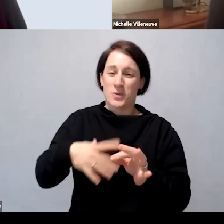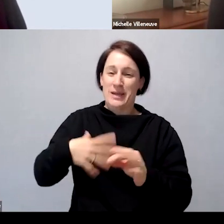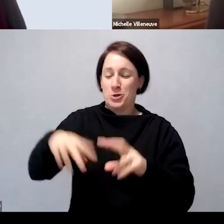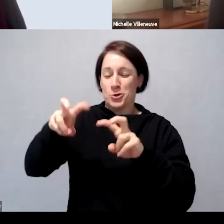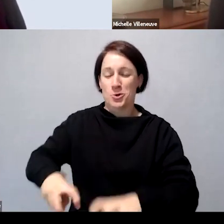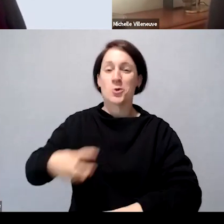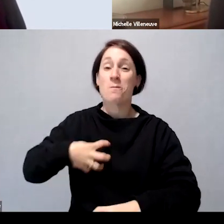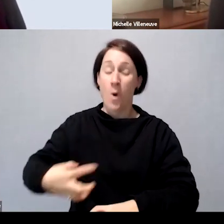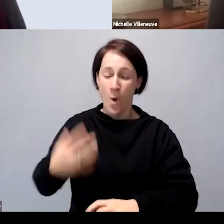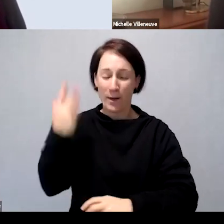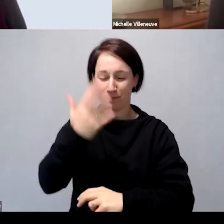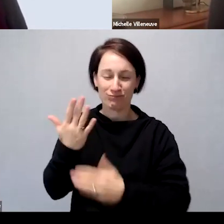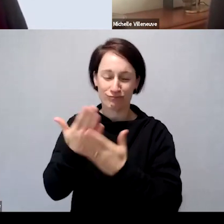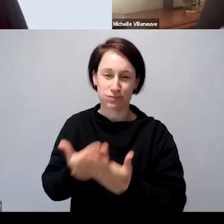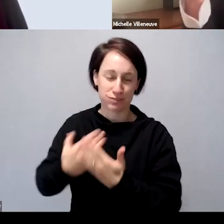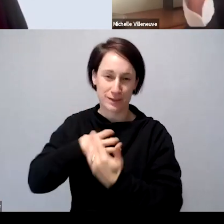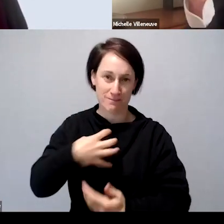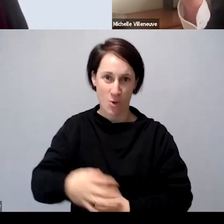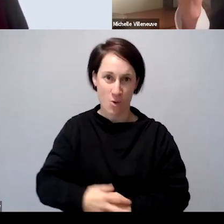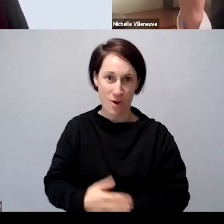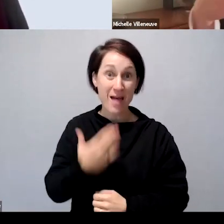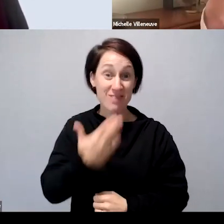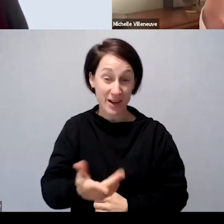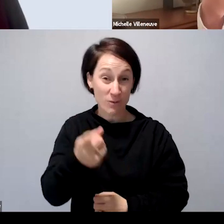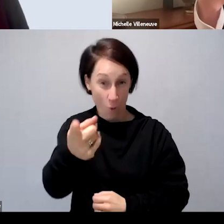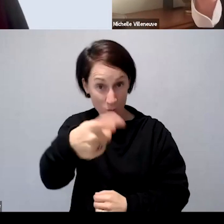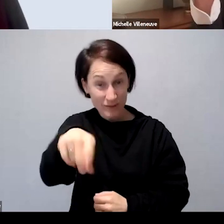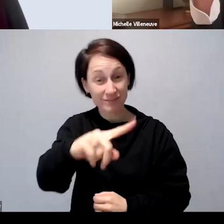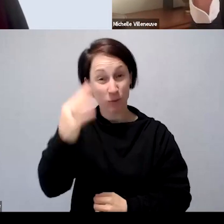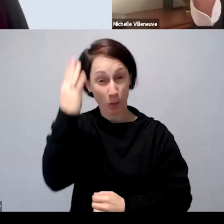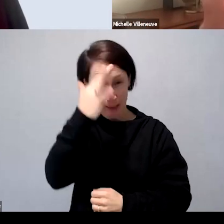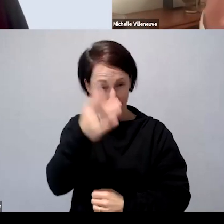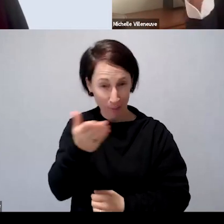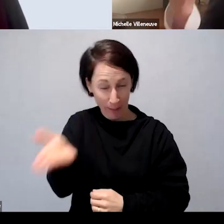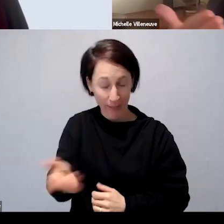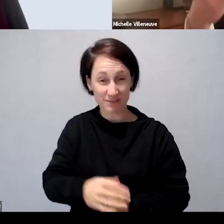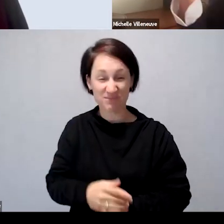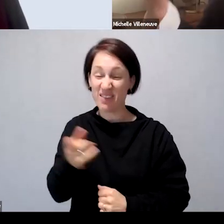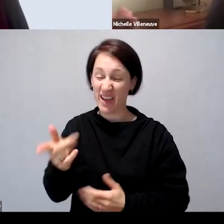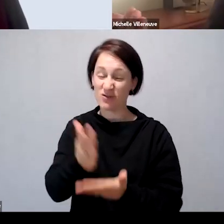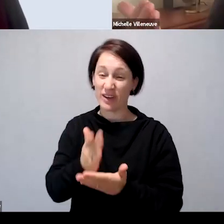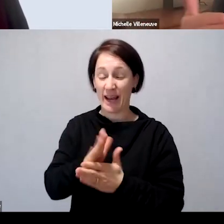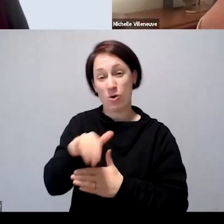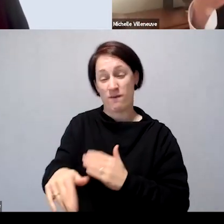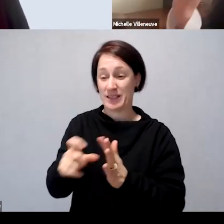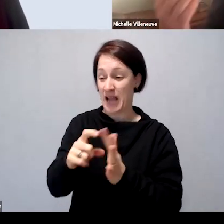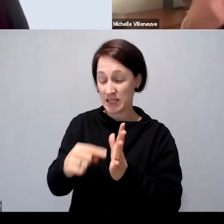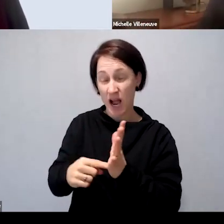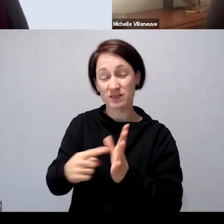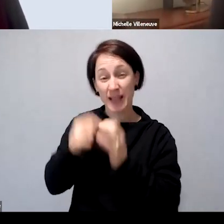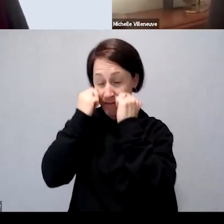really thankful for questions like that and for people who are thinking in that way, because that's about data and evidence that this is working